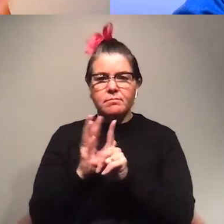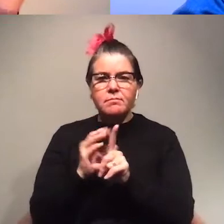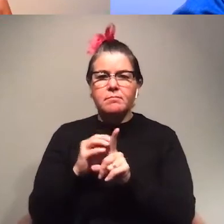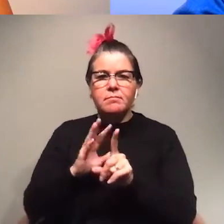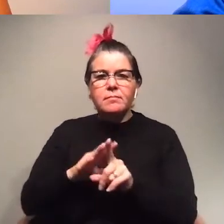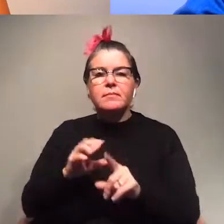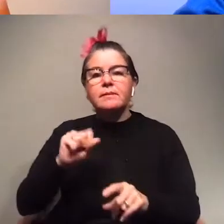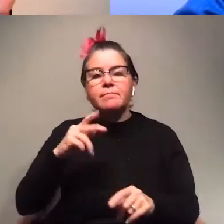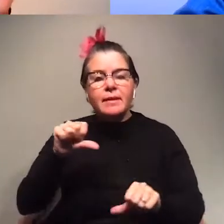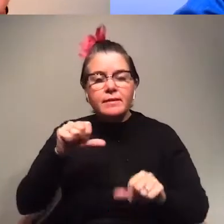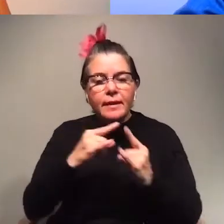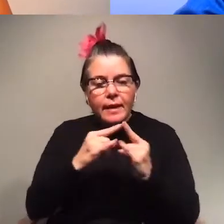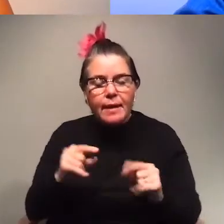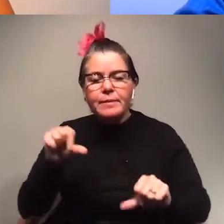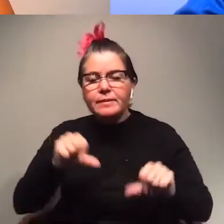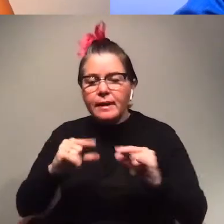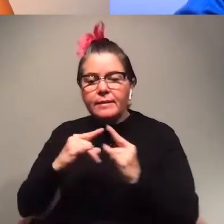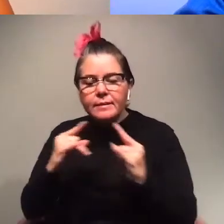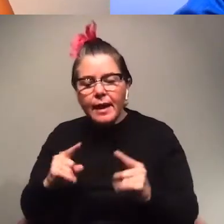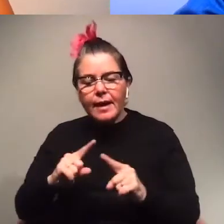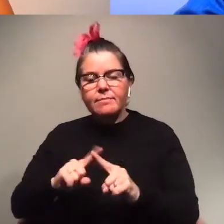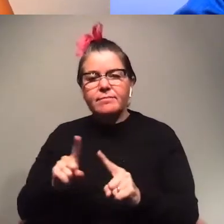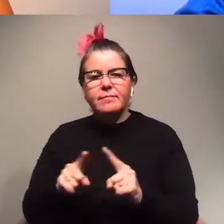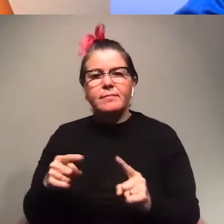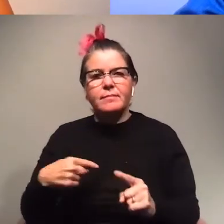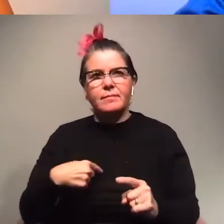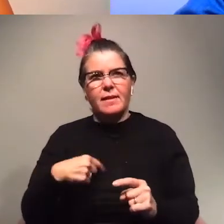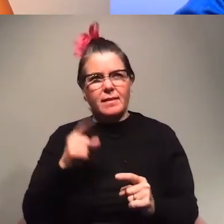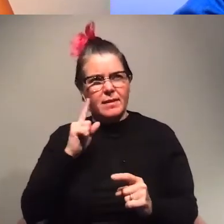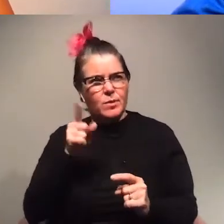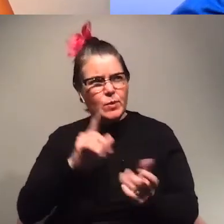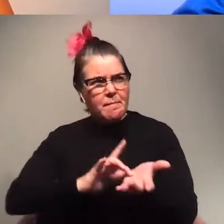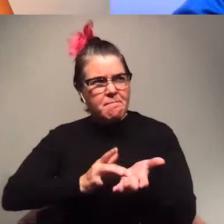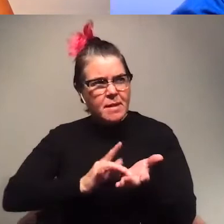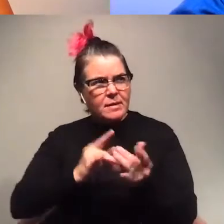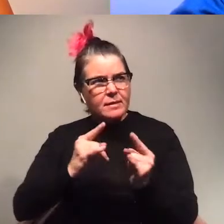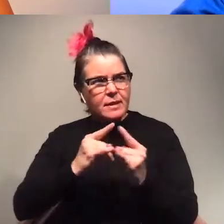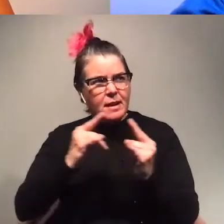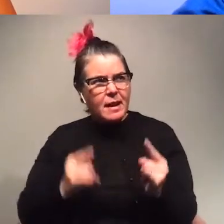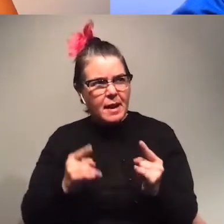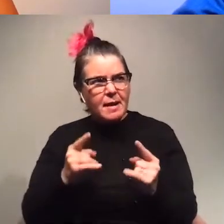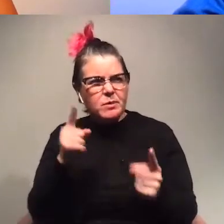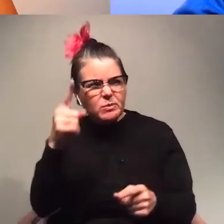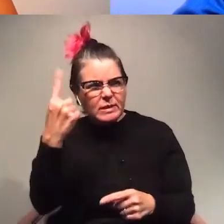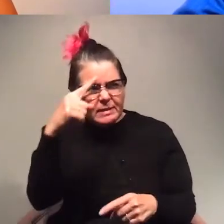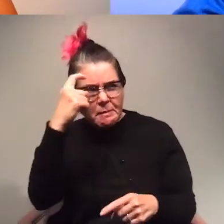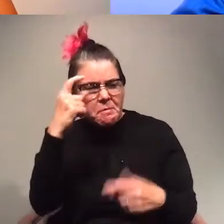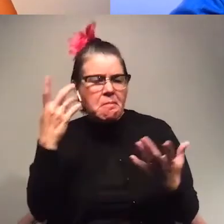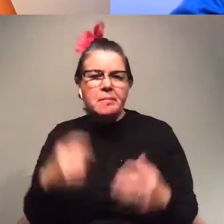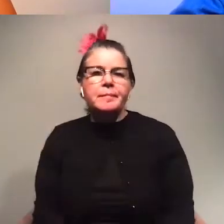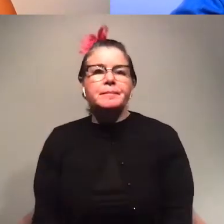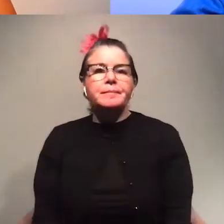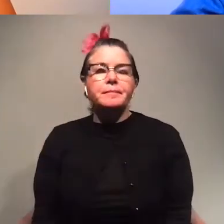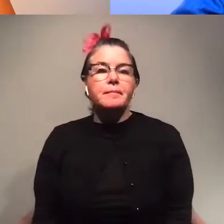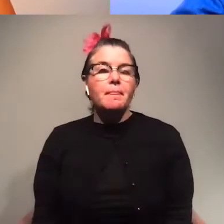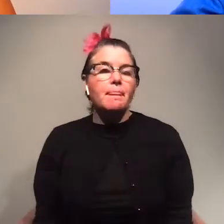space camp, science camp, even like I think I went to a medicine camp at one point in the summer. And